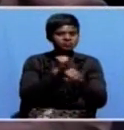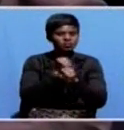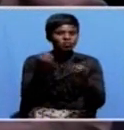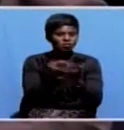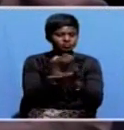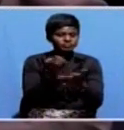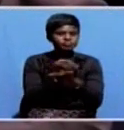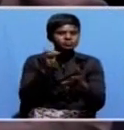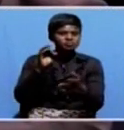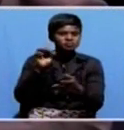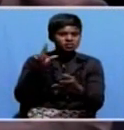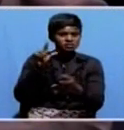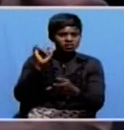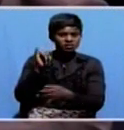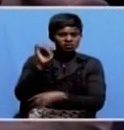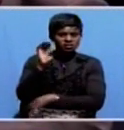economy.